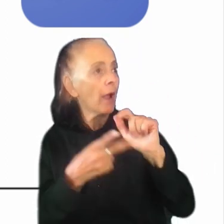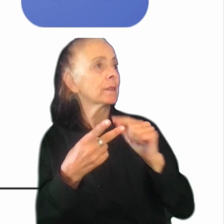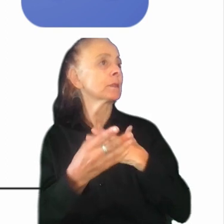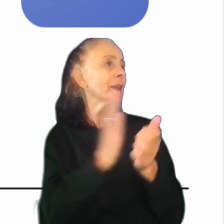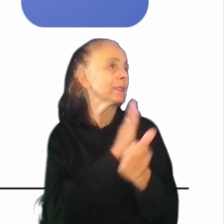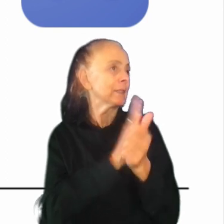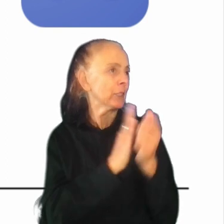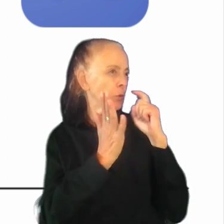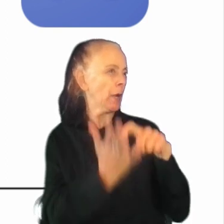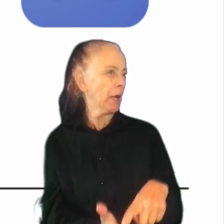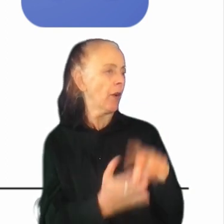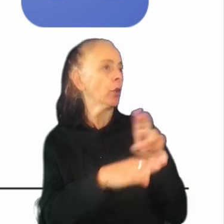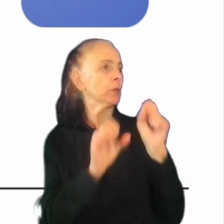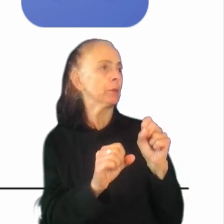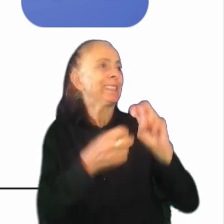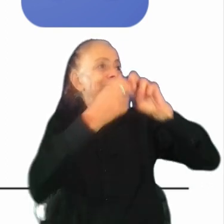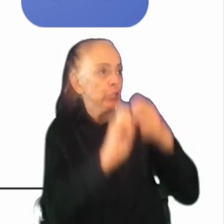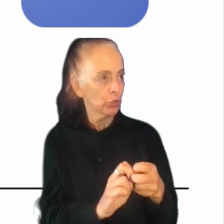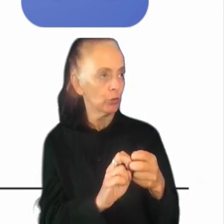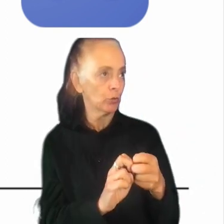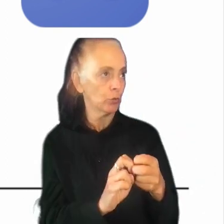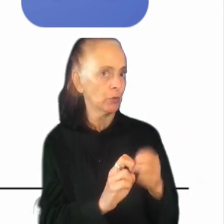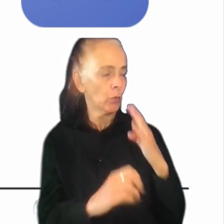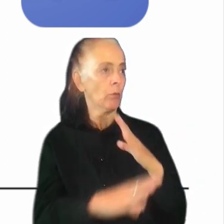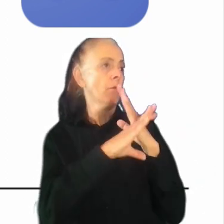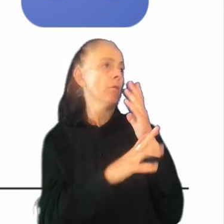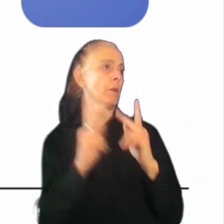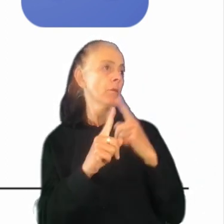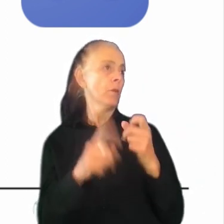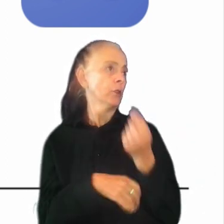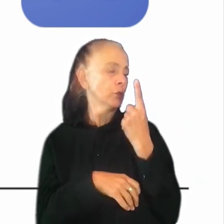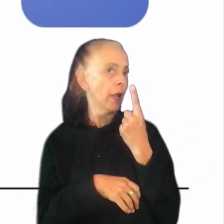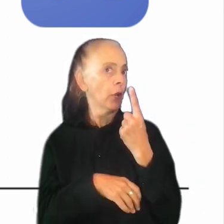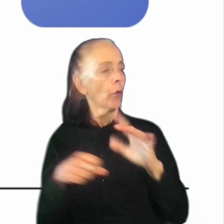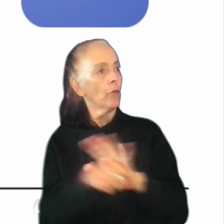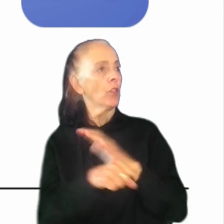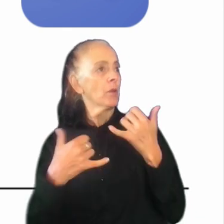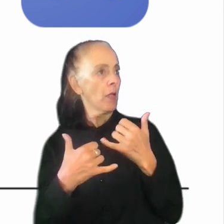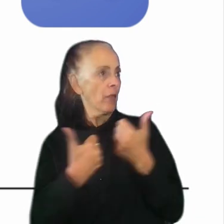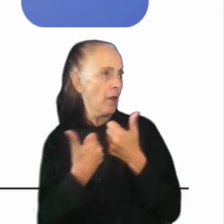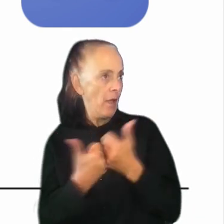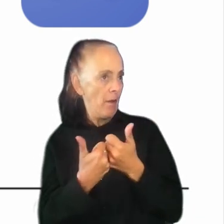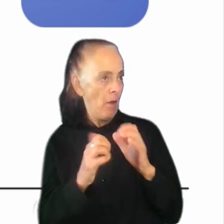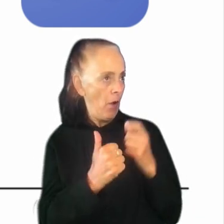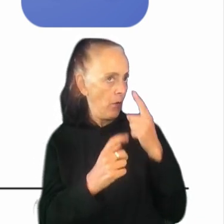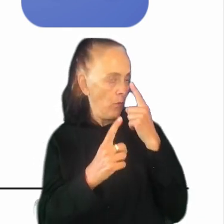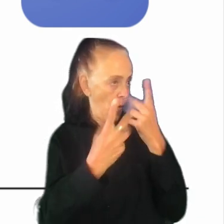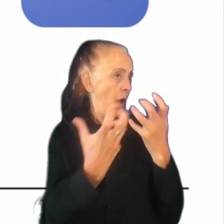identify usability issues usability issues that will stop people understanding or being able to play your game as you expect